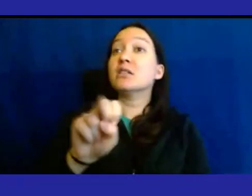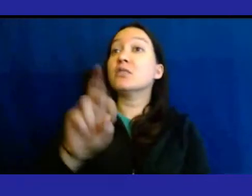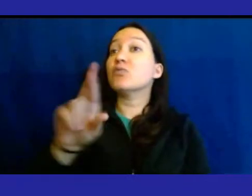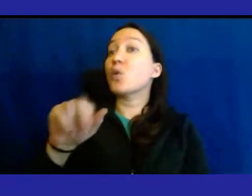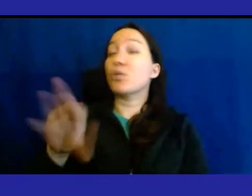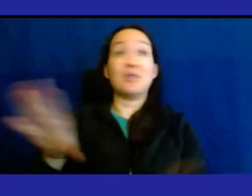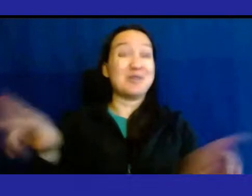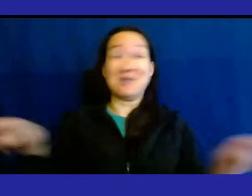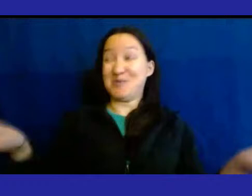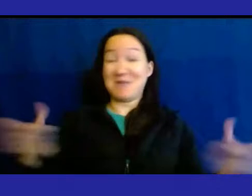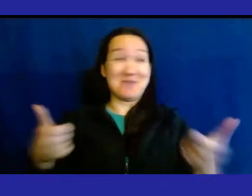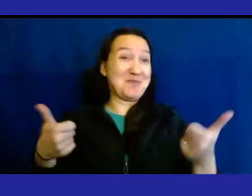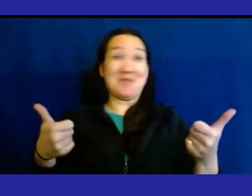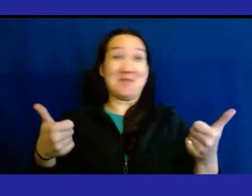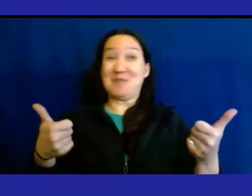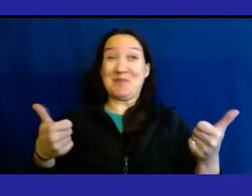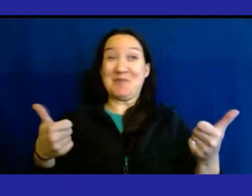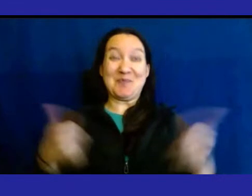all. Okay.